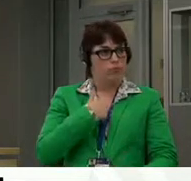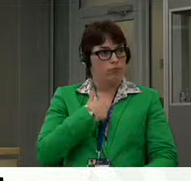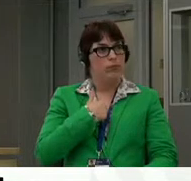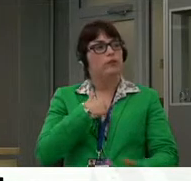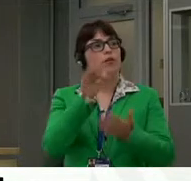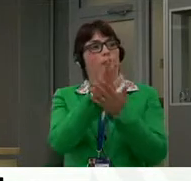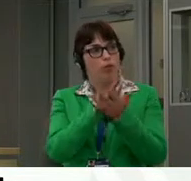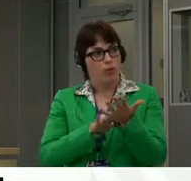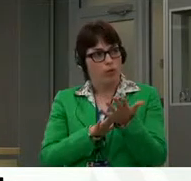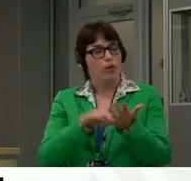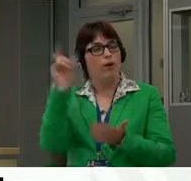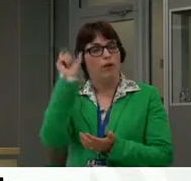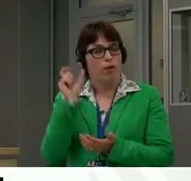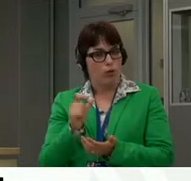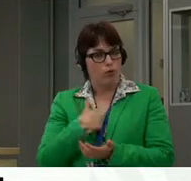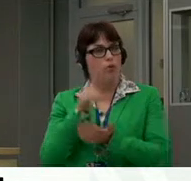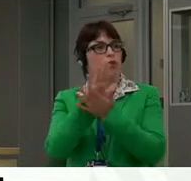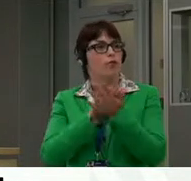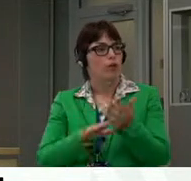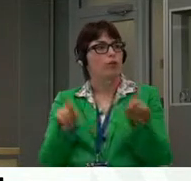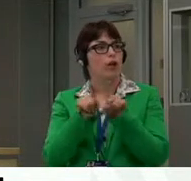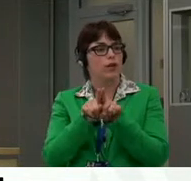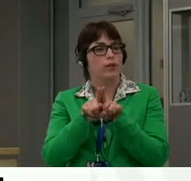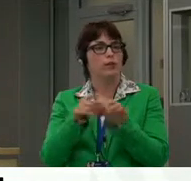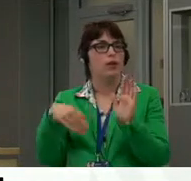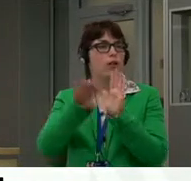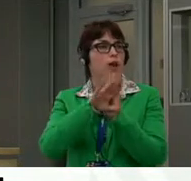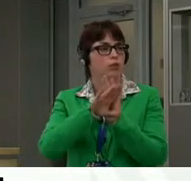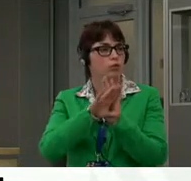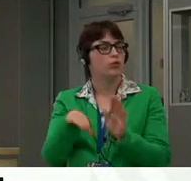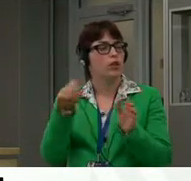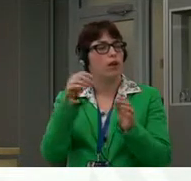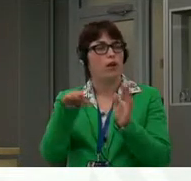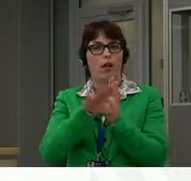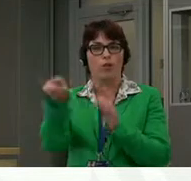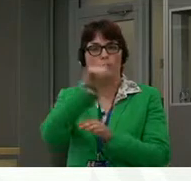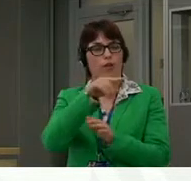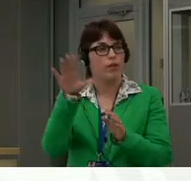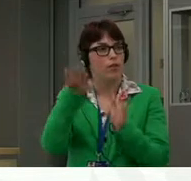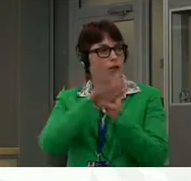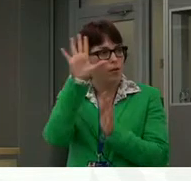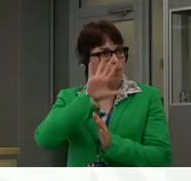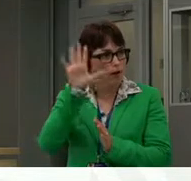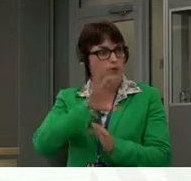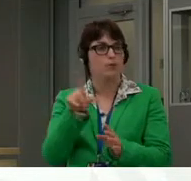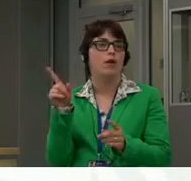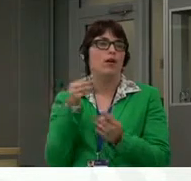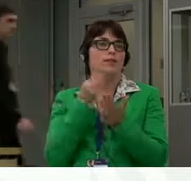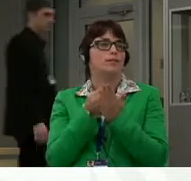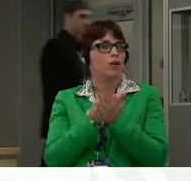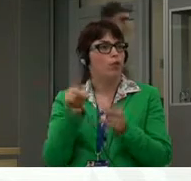Atvainojos. I have to apologize to Italy and all the other member states present here.